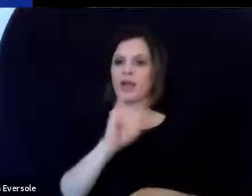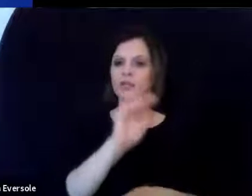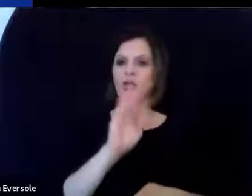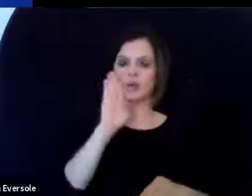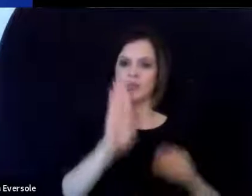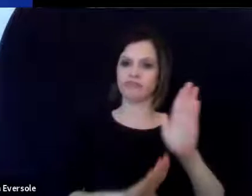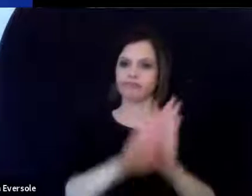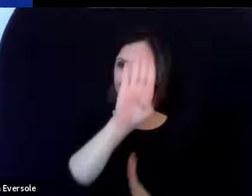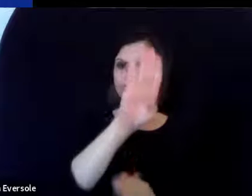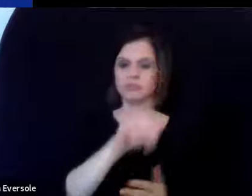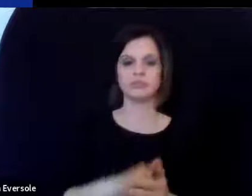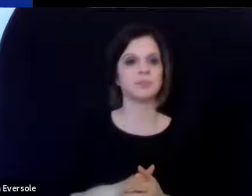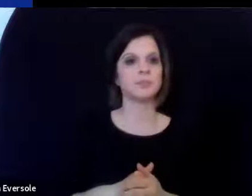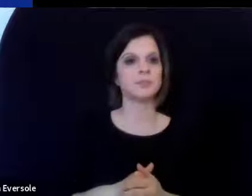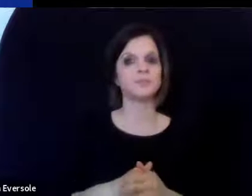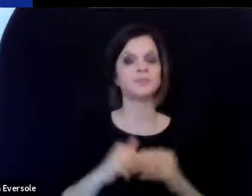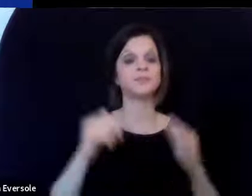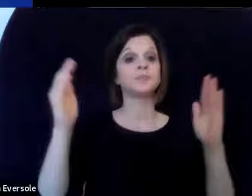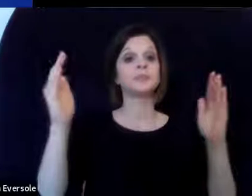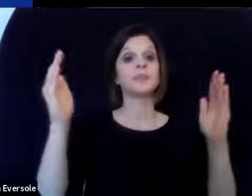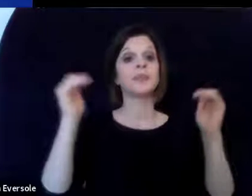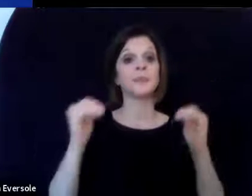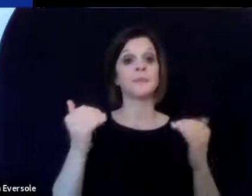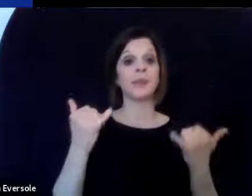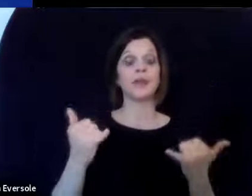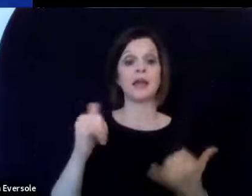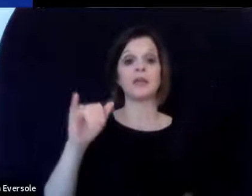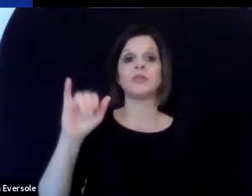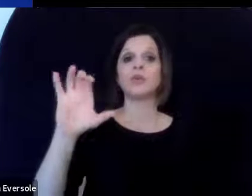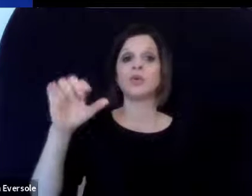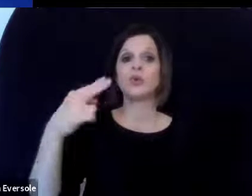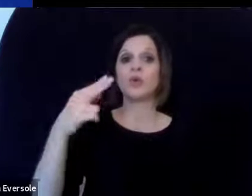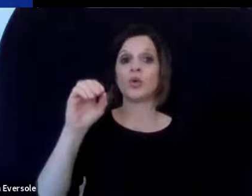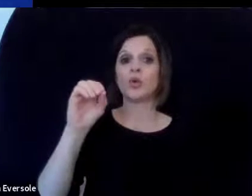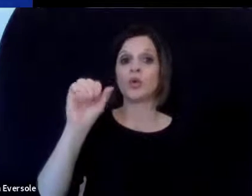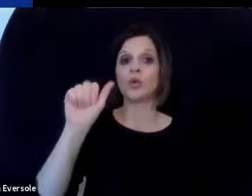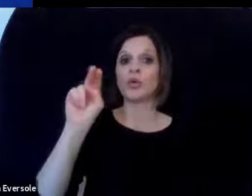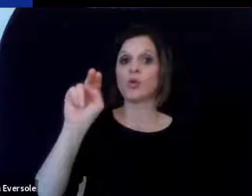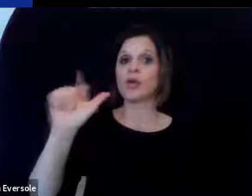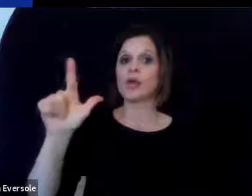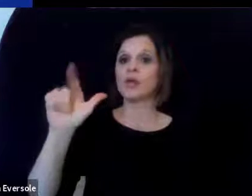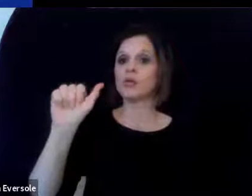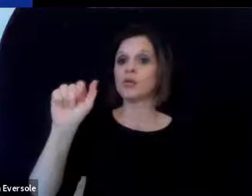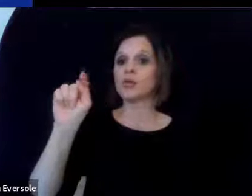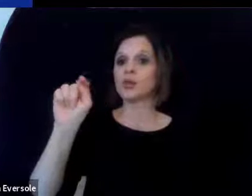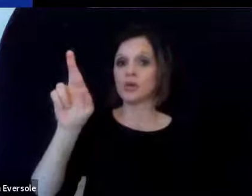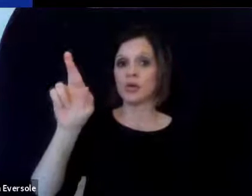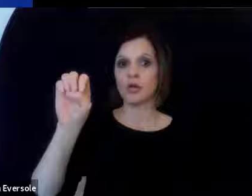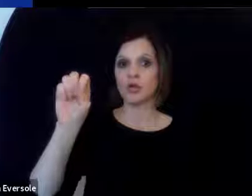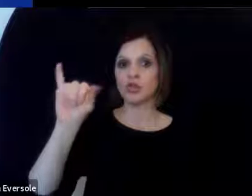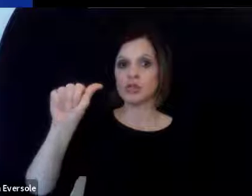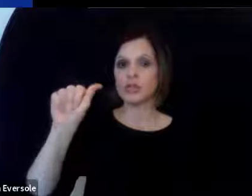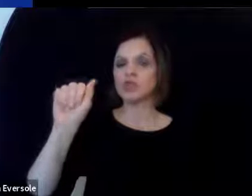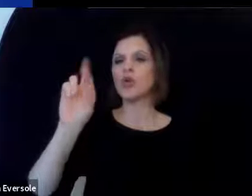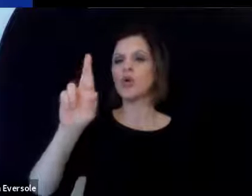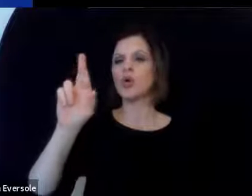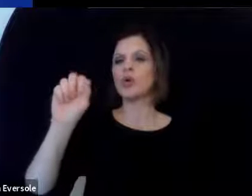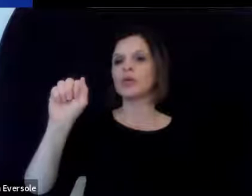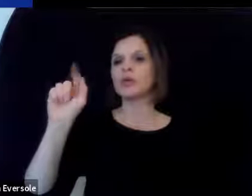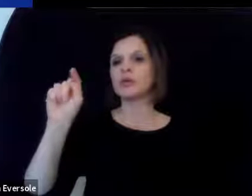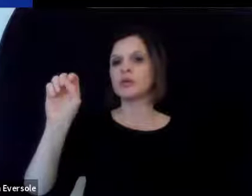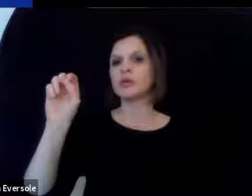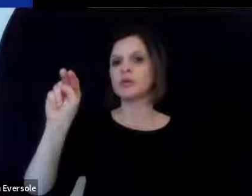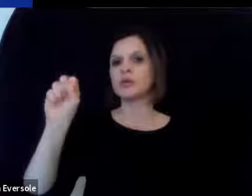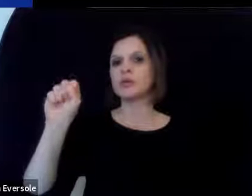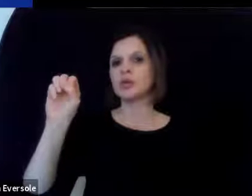choanal atresia or choanal stenosis. I'm going to go back to the explanation Megan